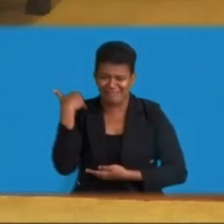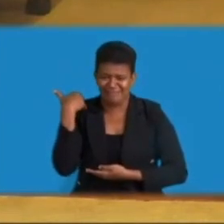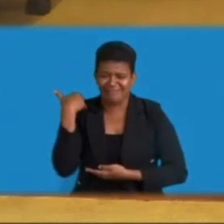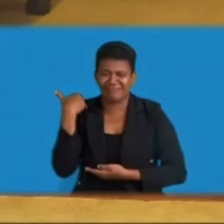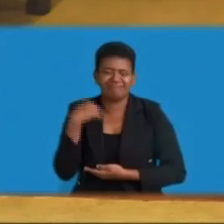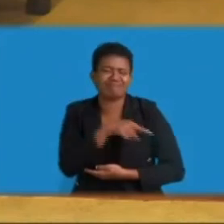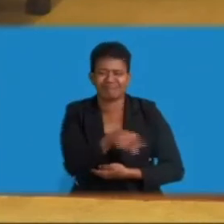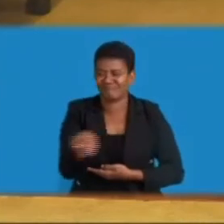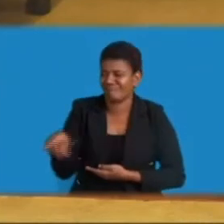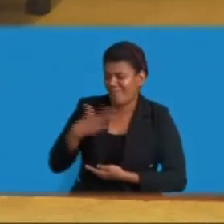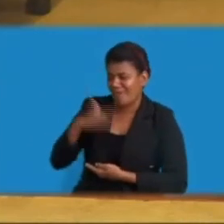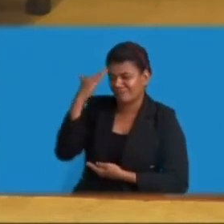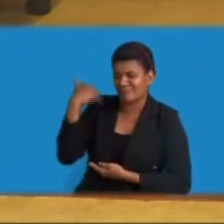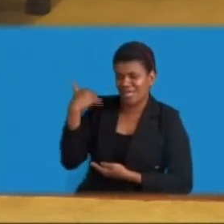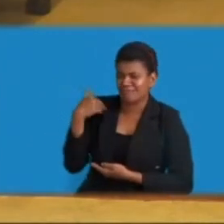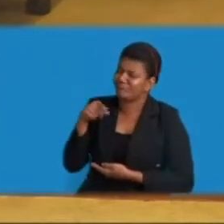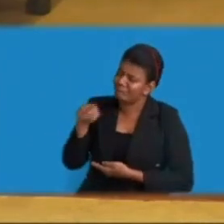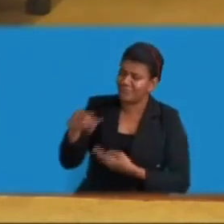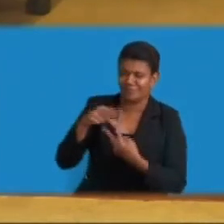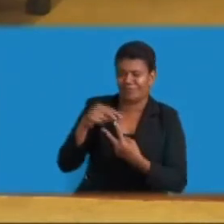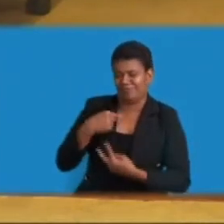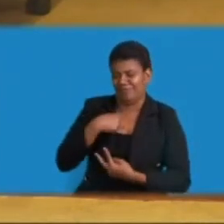he was the one who wanted me to be the leader. Anyway.